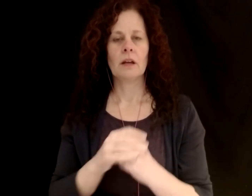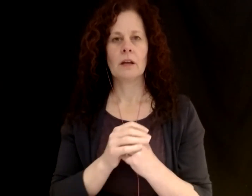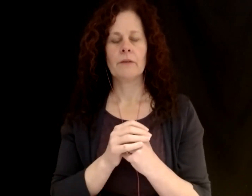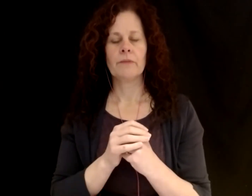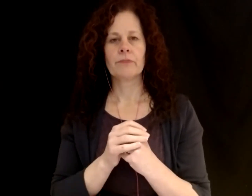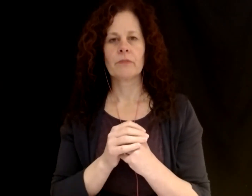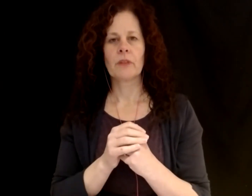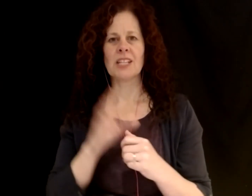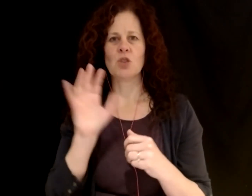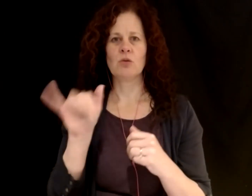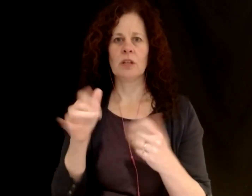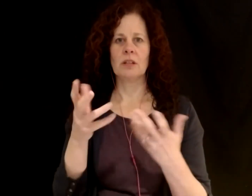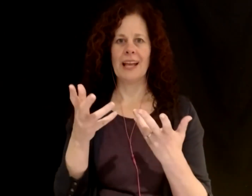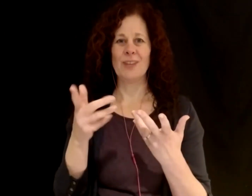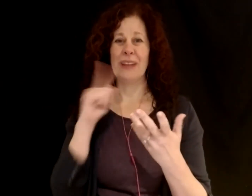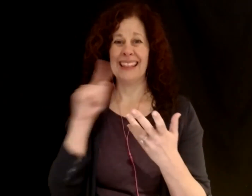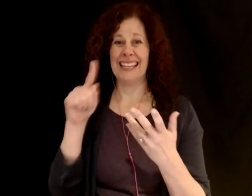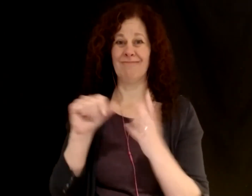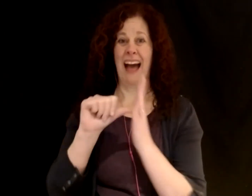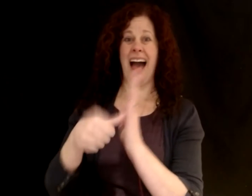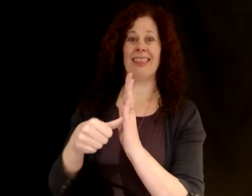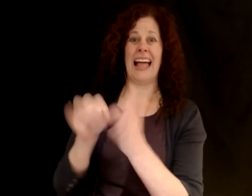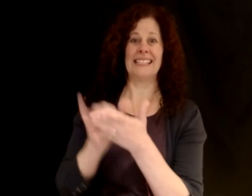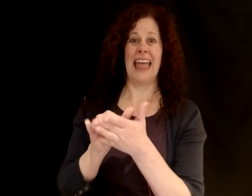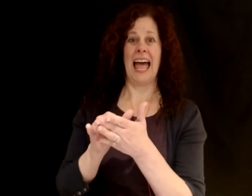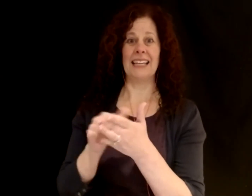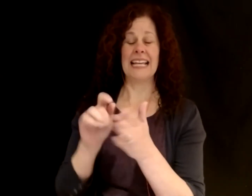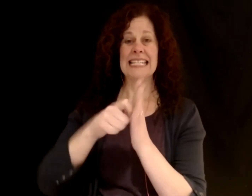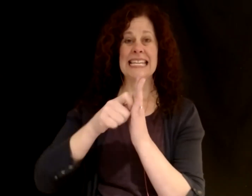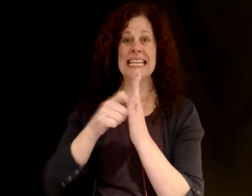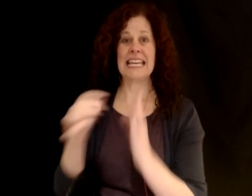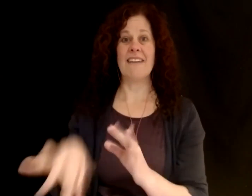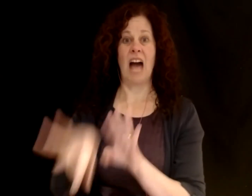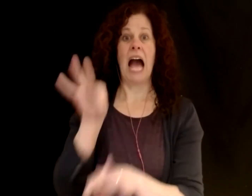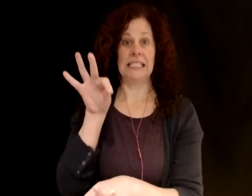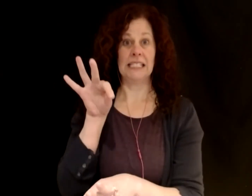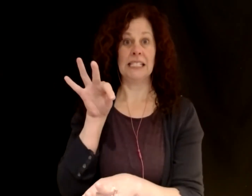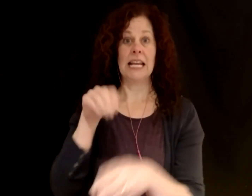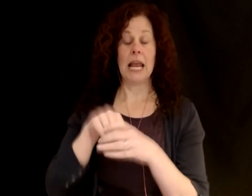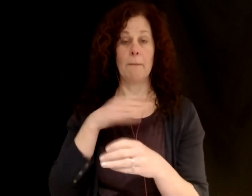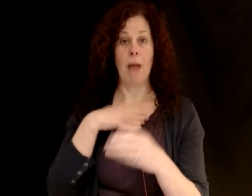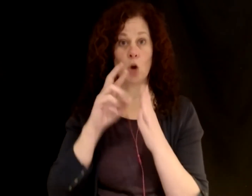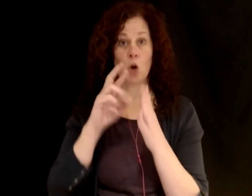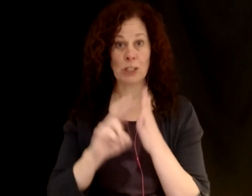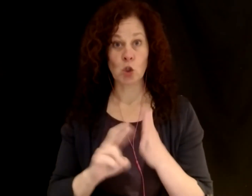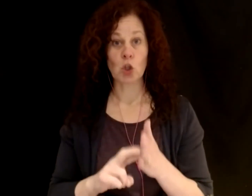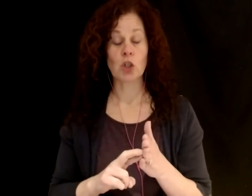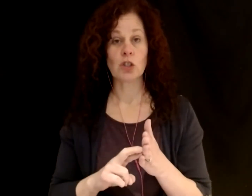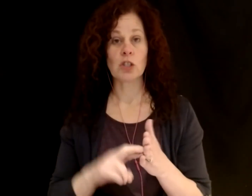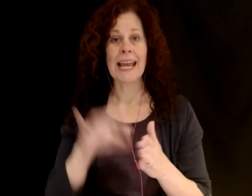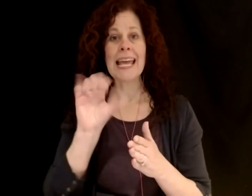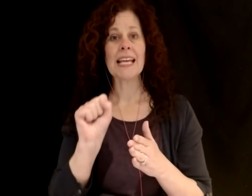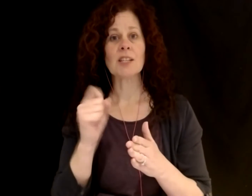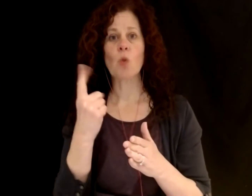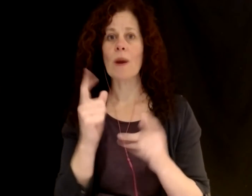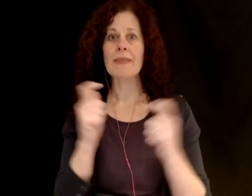it really highlights a key finding of my research globally, which is that the biggest